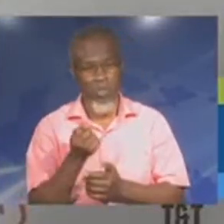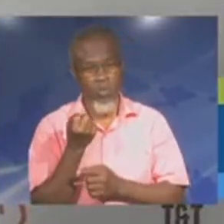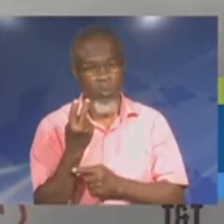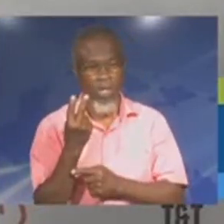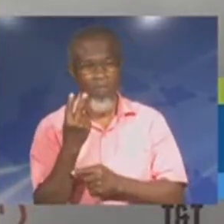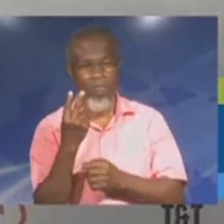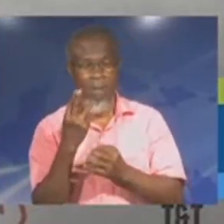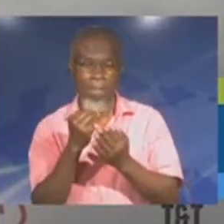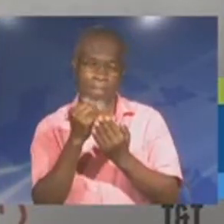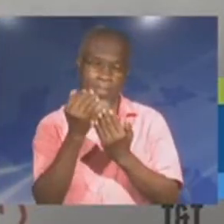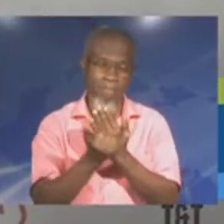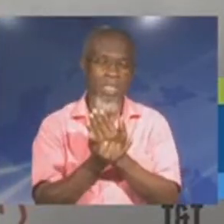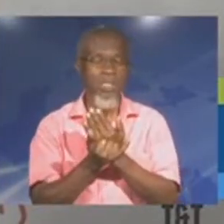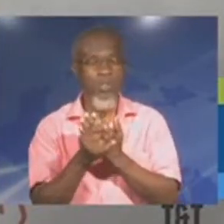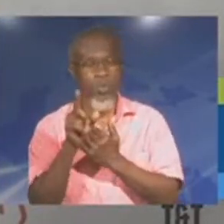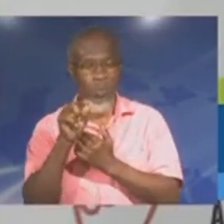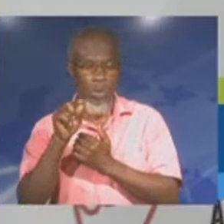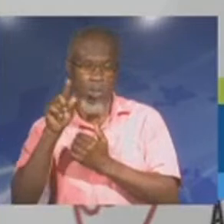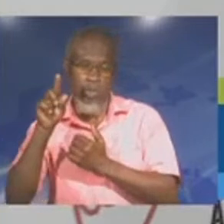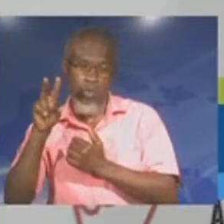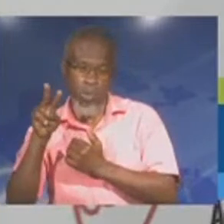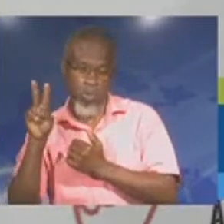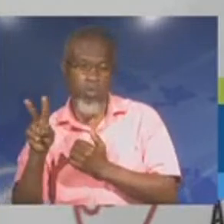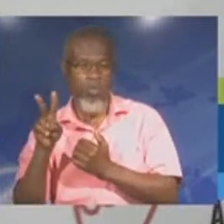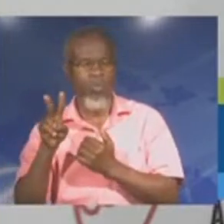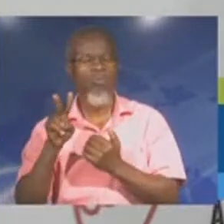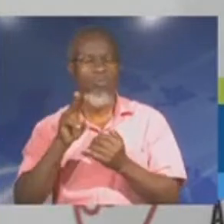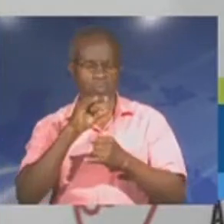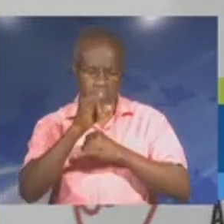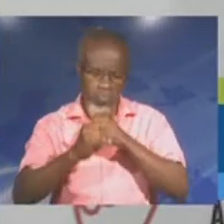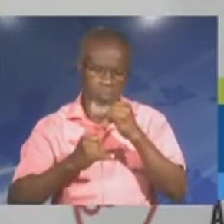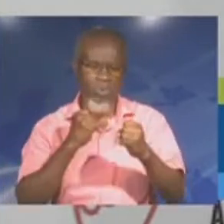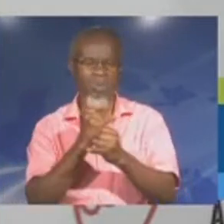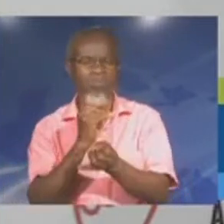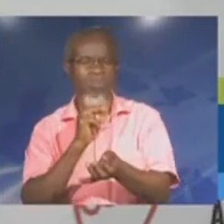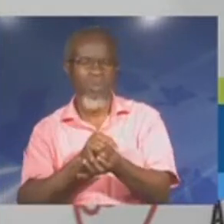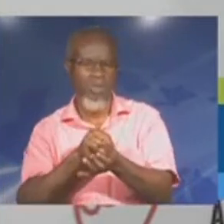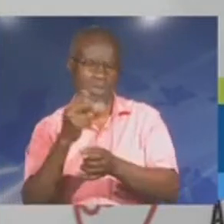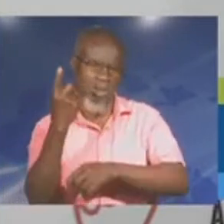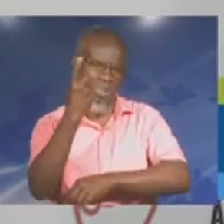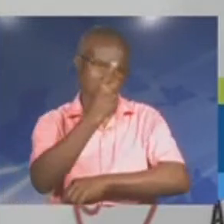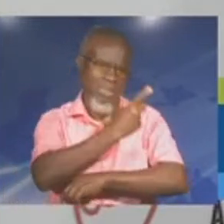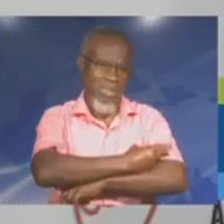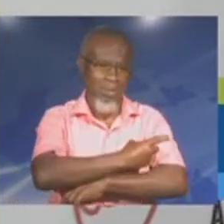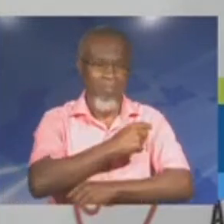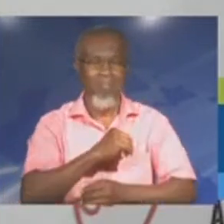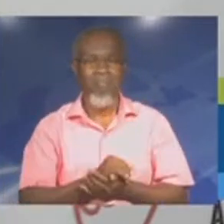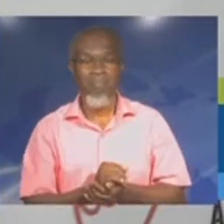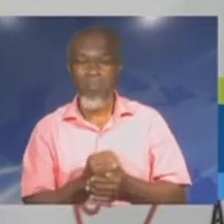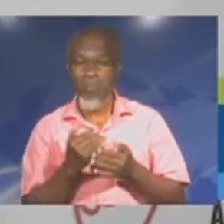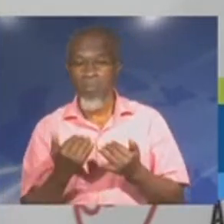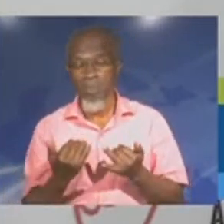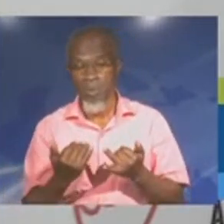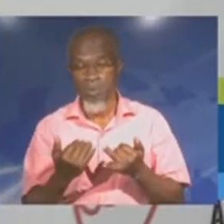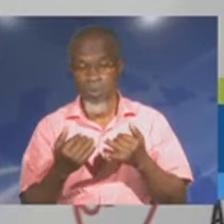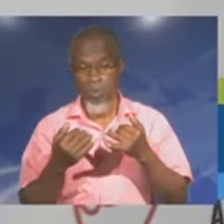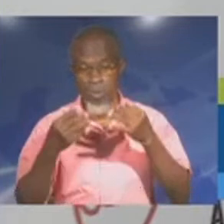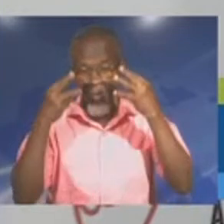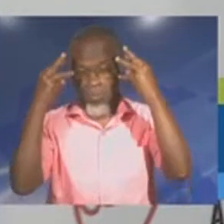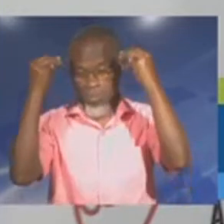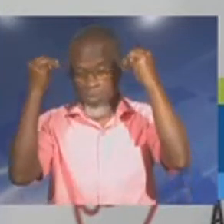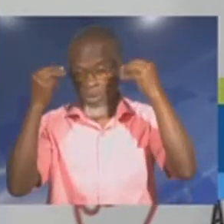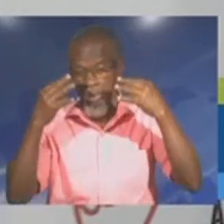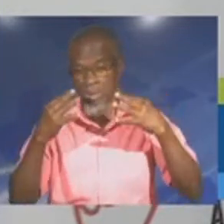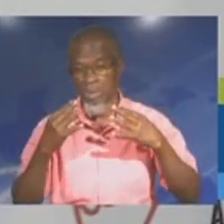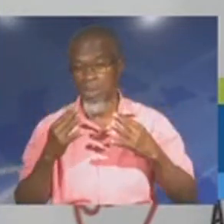2022 International Nurses Day. The Honorable Terence Yalsing will close off this morning's presentation with the